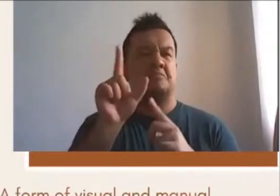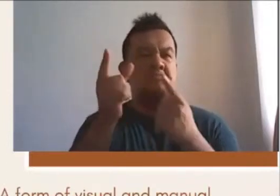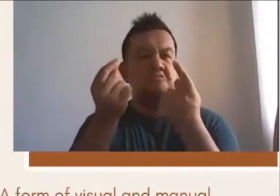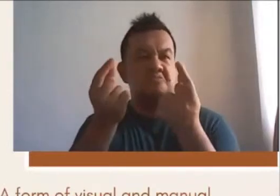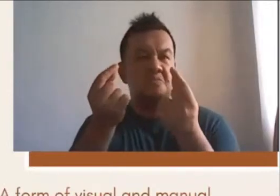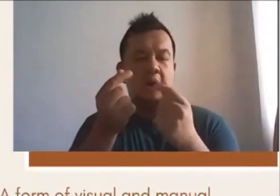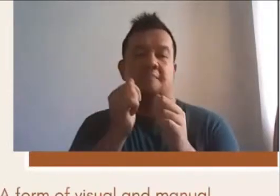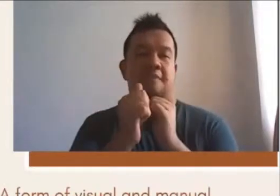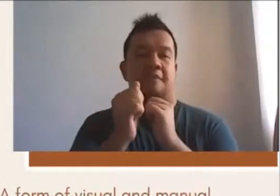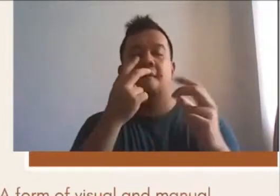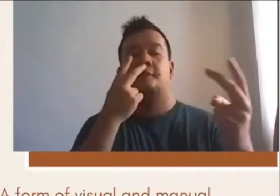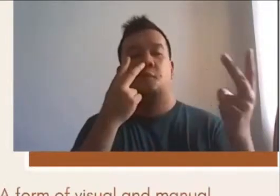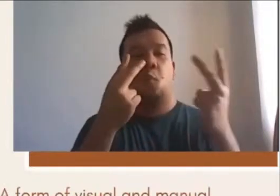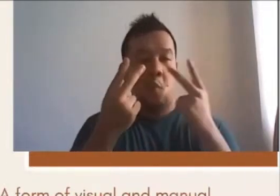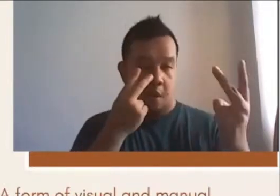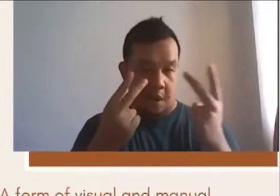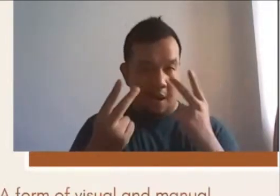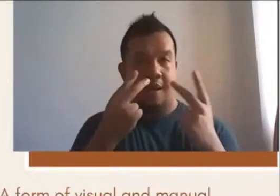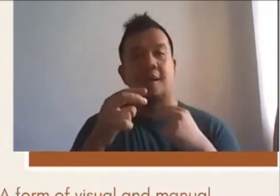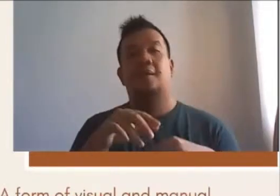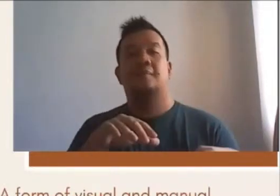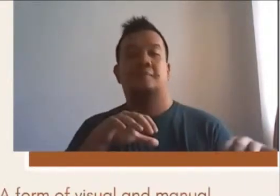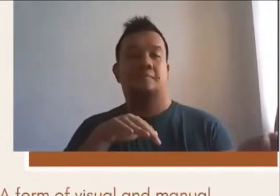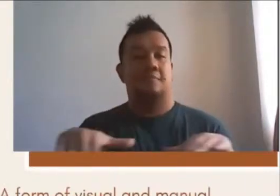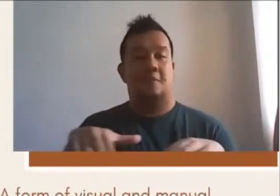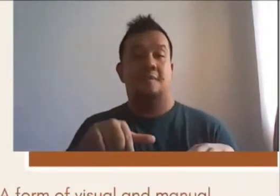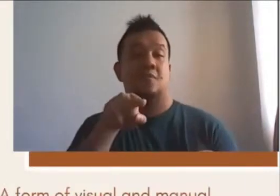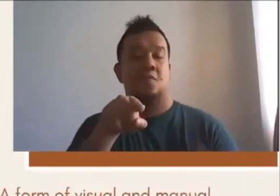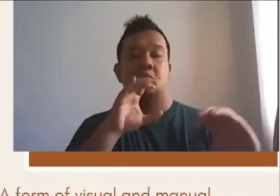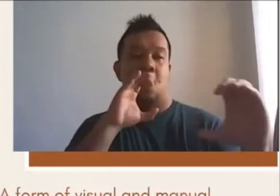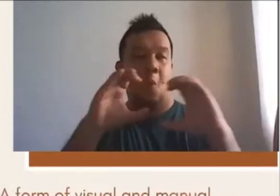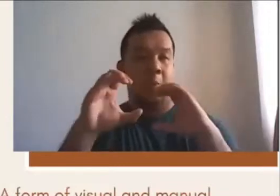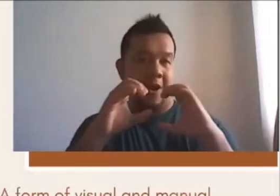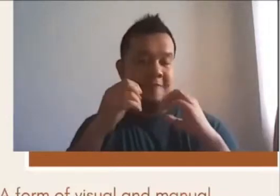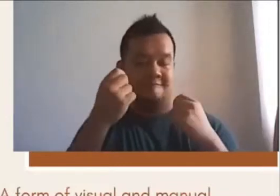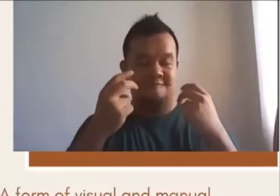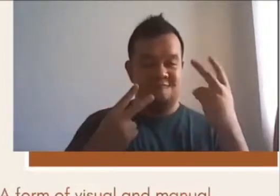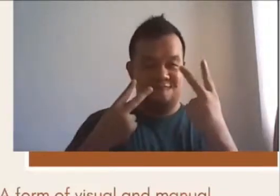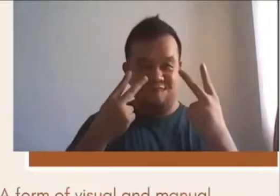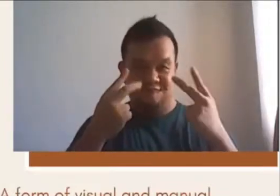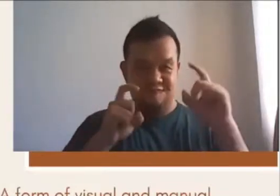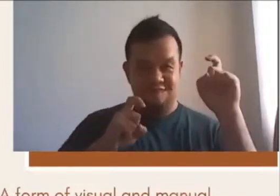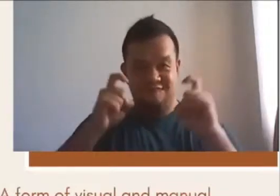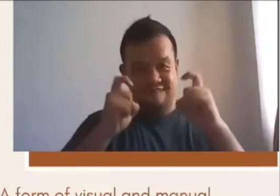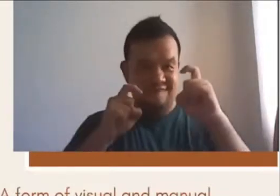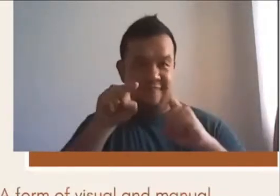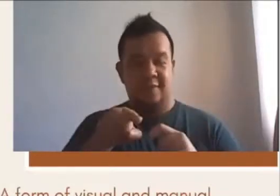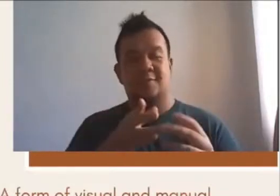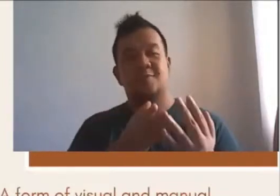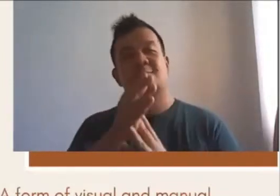communication, facial expression that we use in our communication.